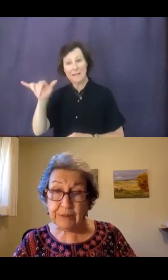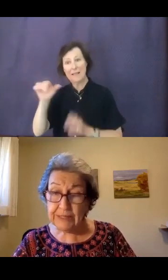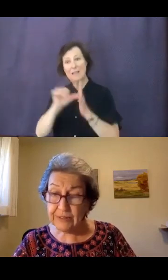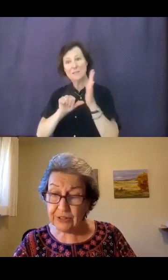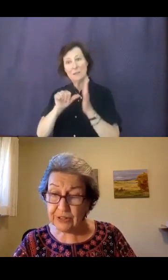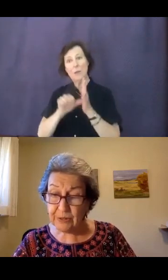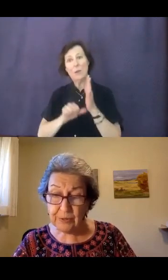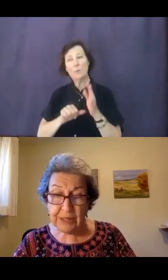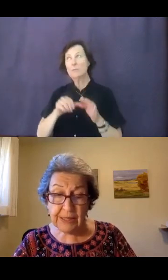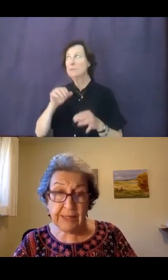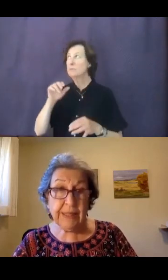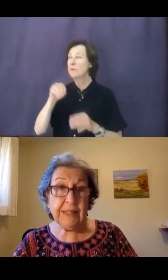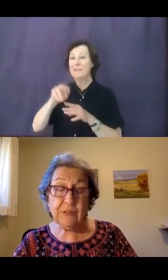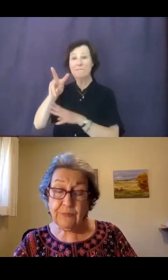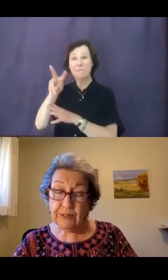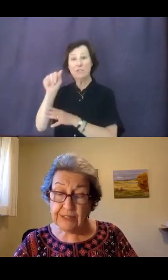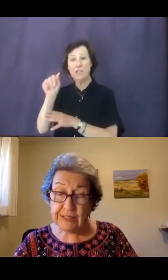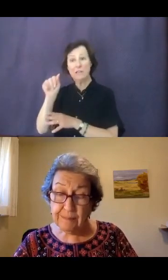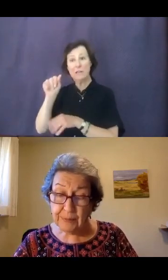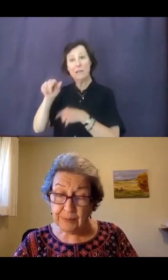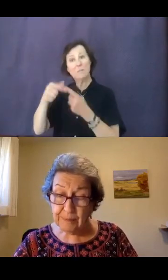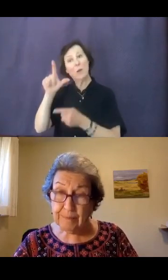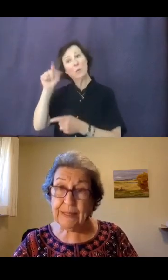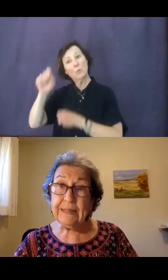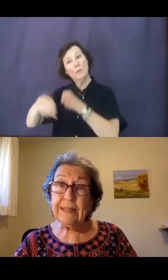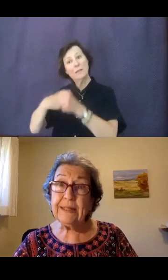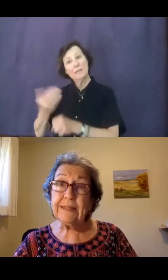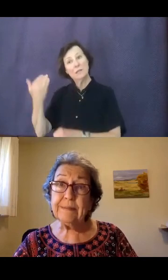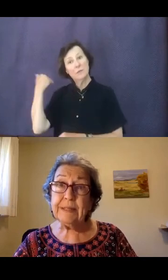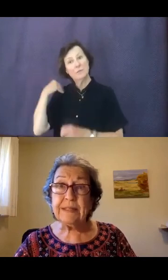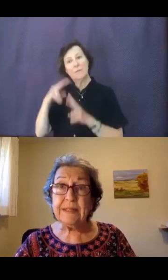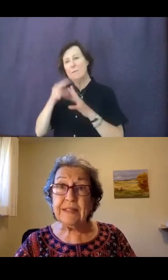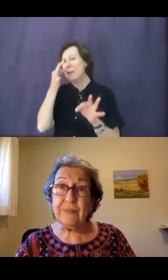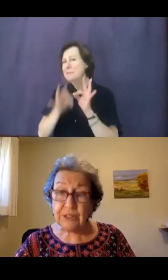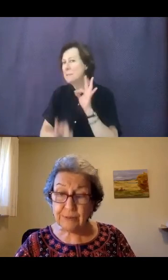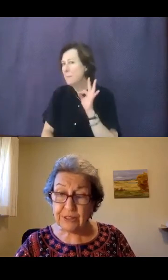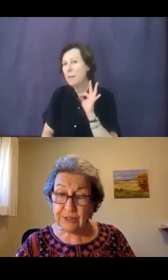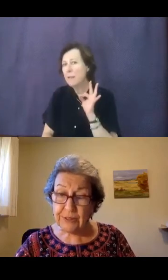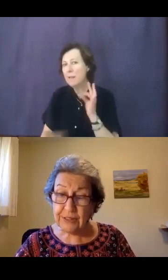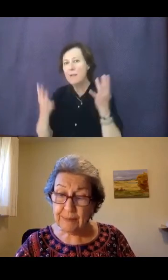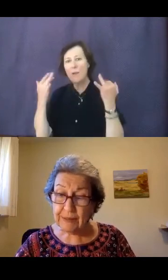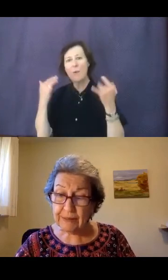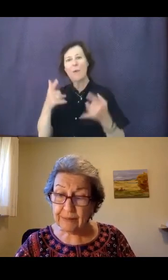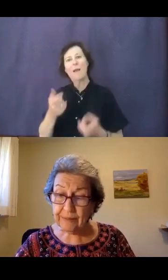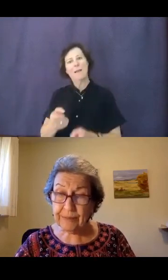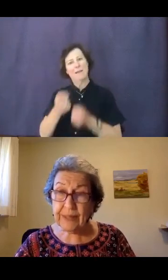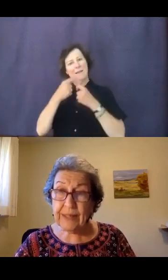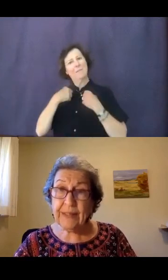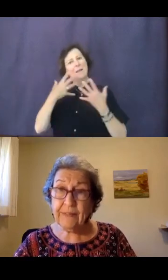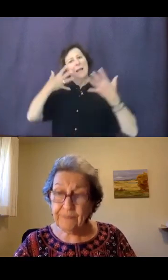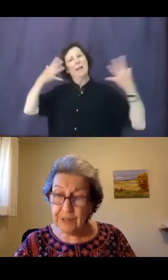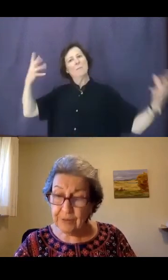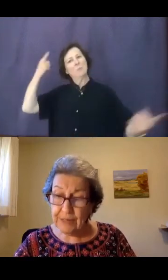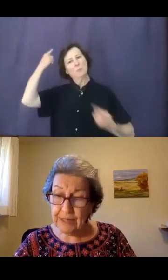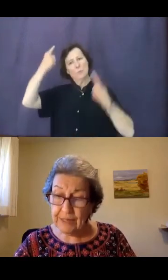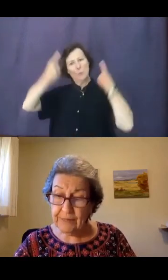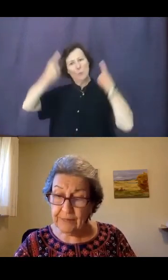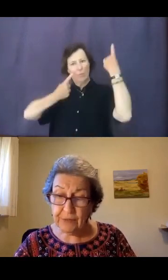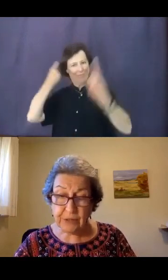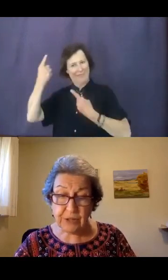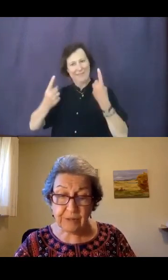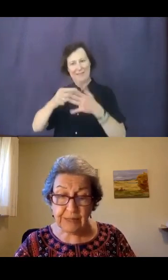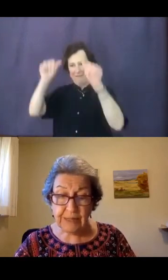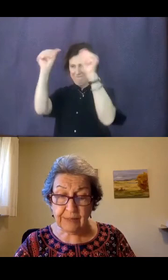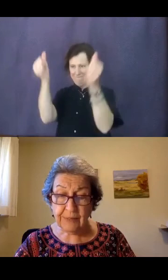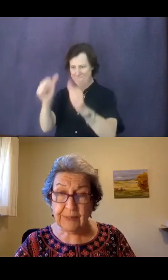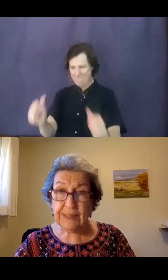about 20 years ago. It's very simple, but I liked it because it gave me so much to think about. The figurine